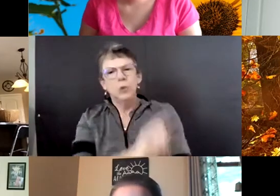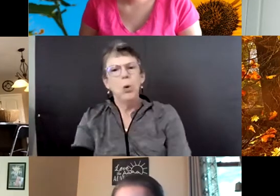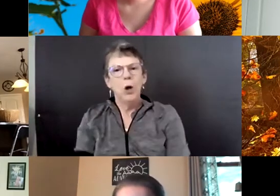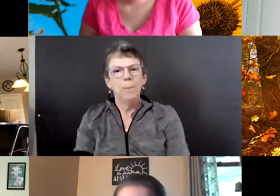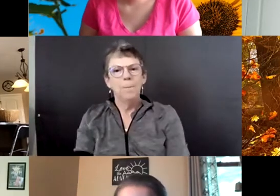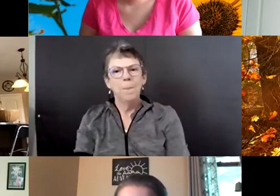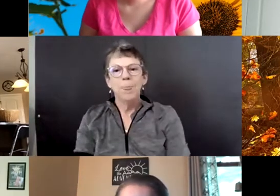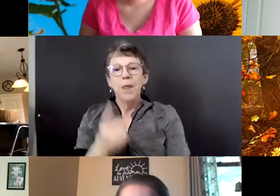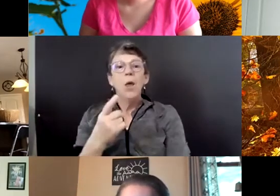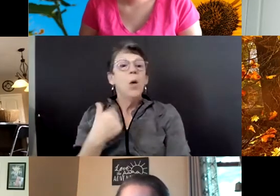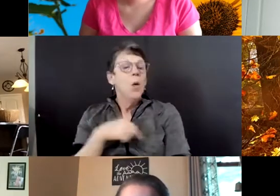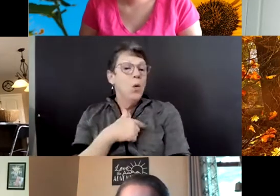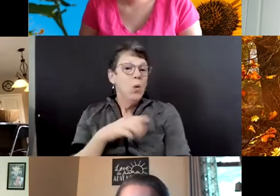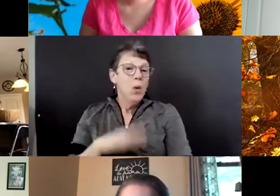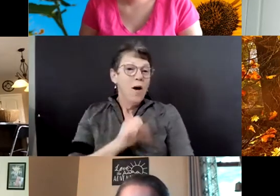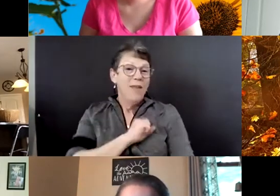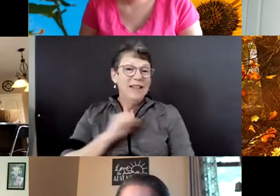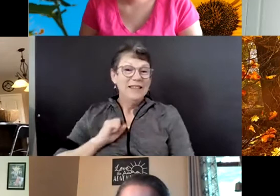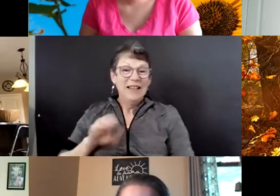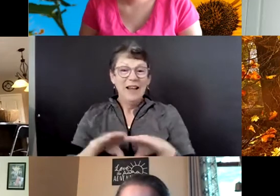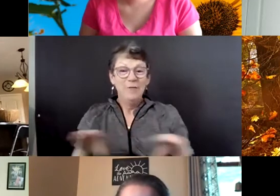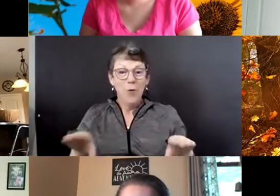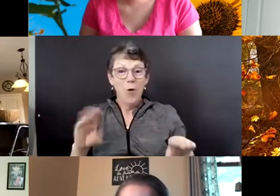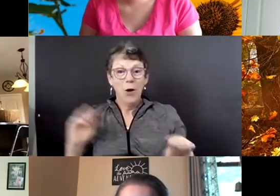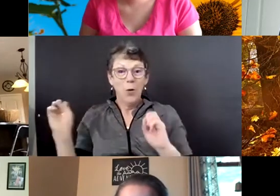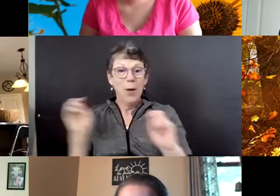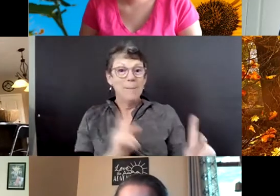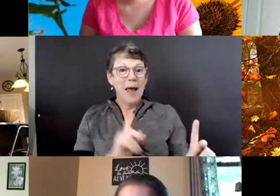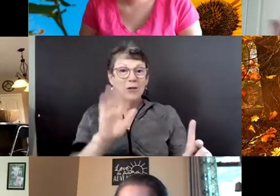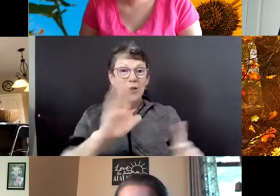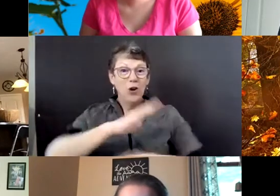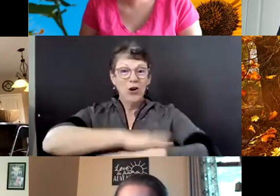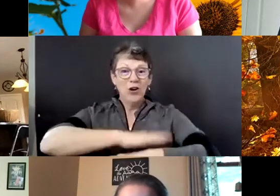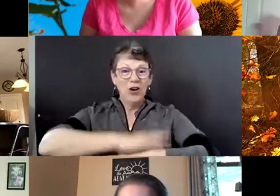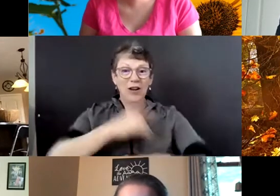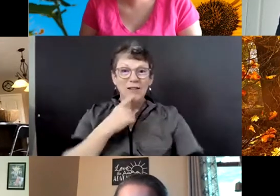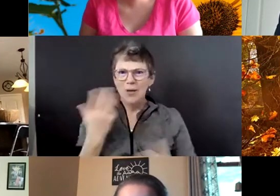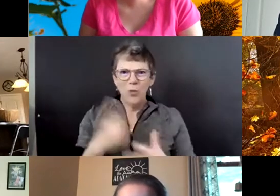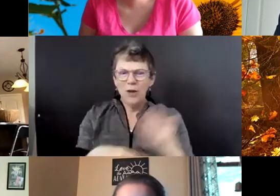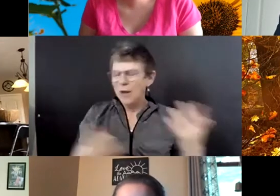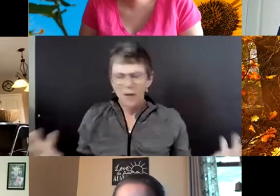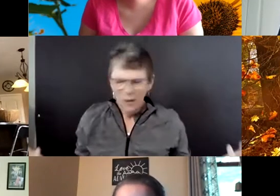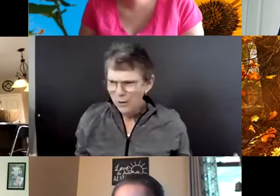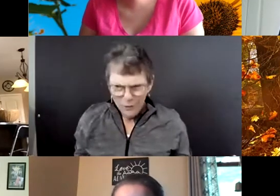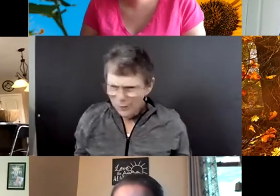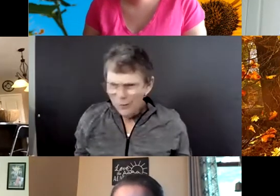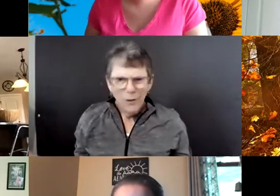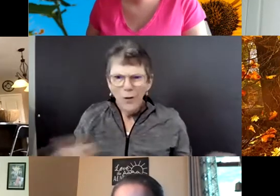Senate floor of just going back to her desk and just asking her, like, hey, what's going on? What do you think about